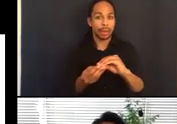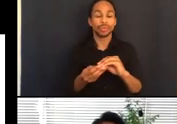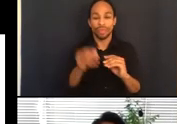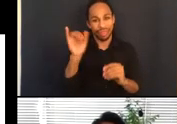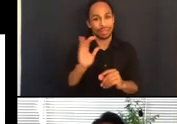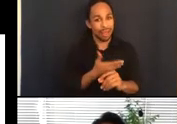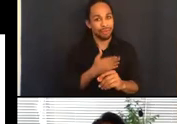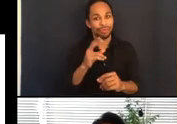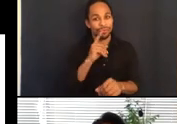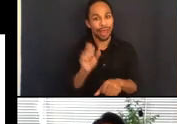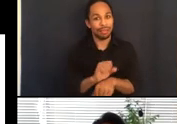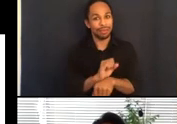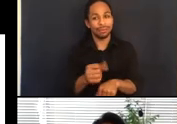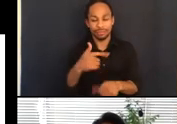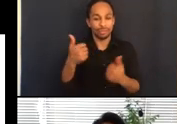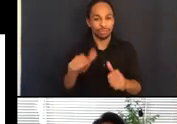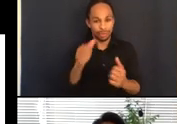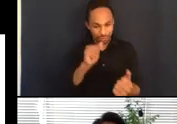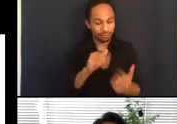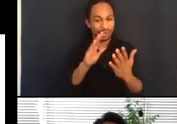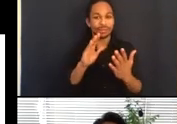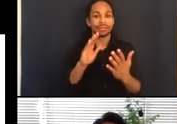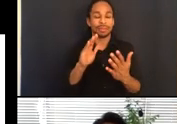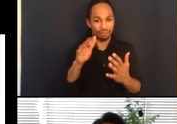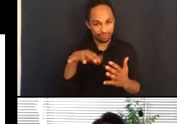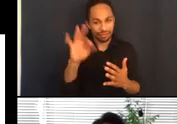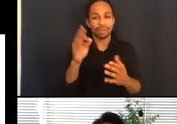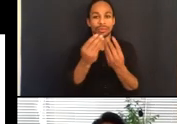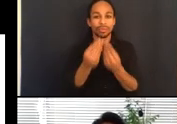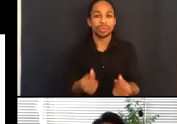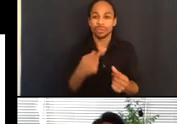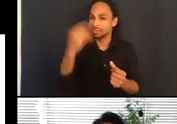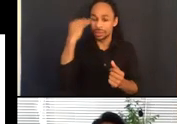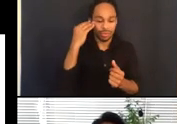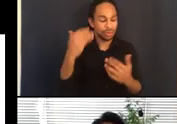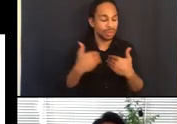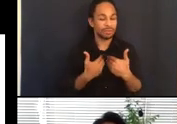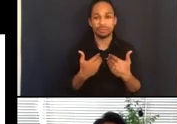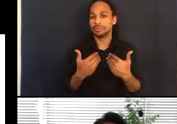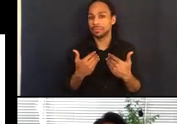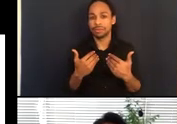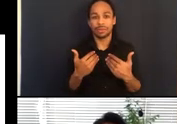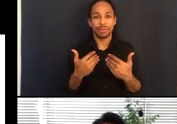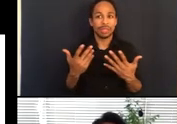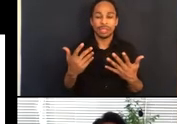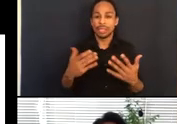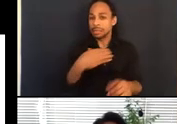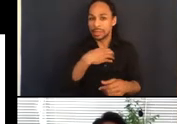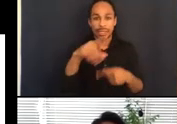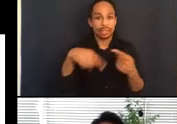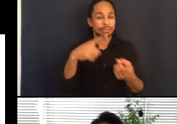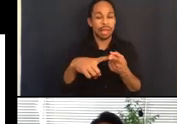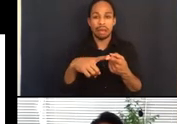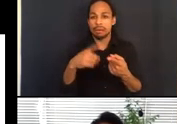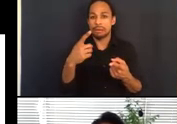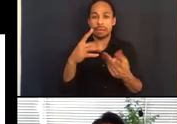and also find solutions, we know that there are a lot of concerns out there about the lack of transparency and also risk mitigation,